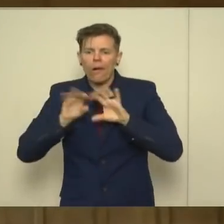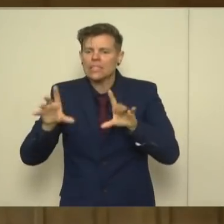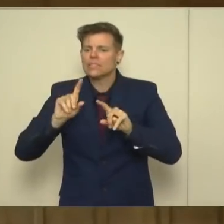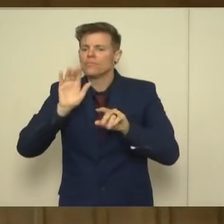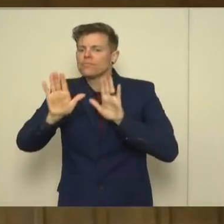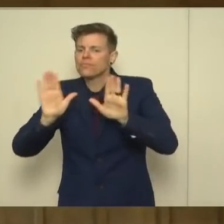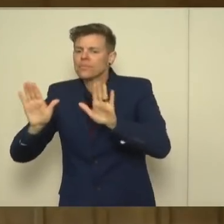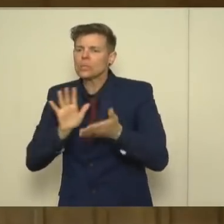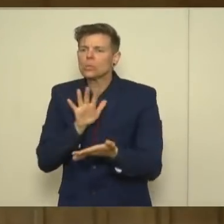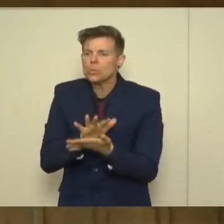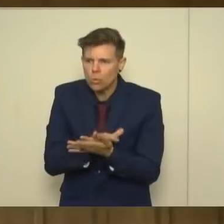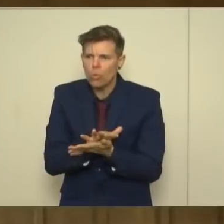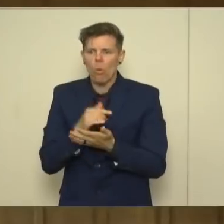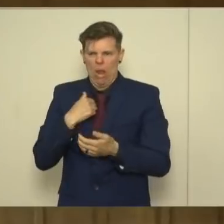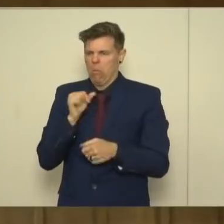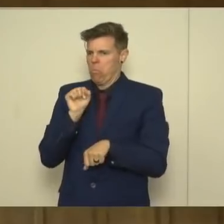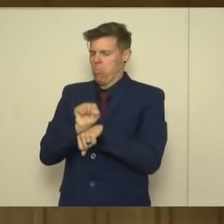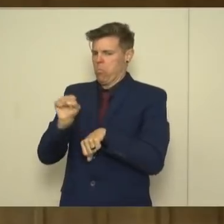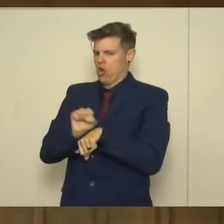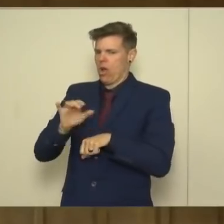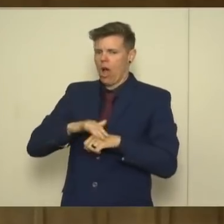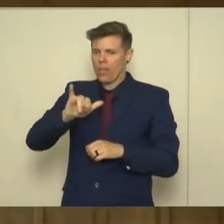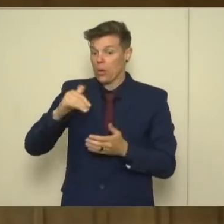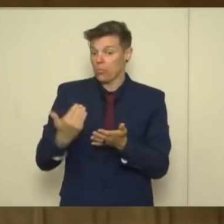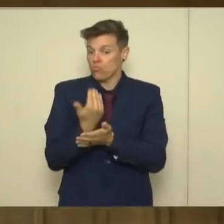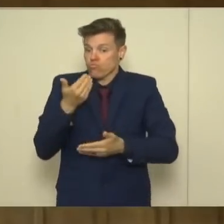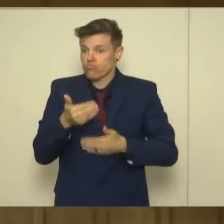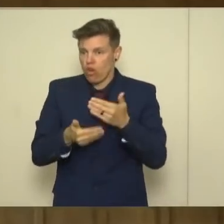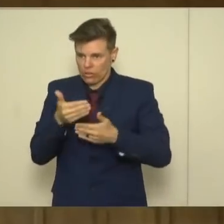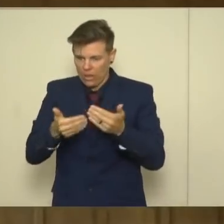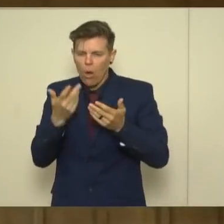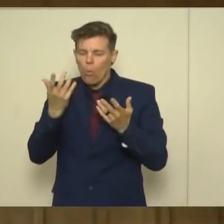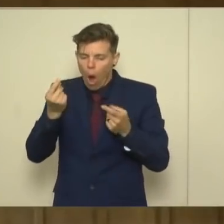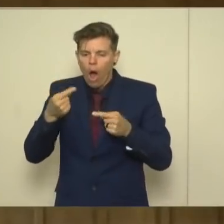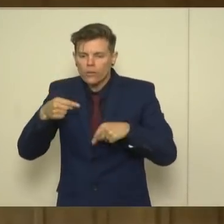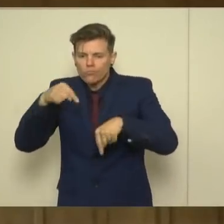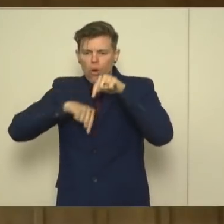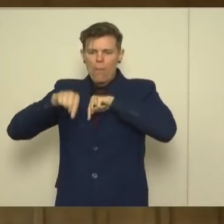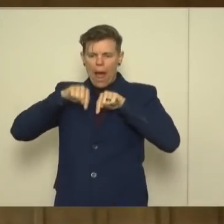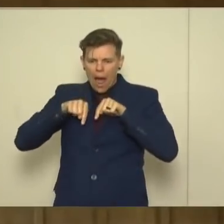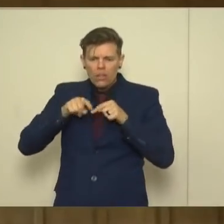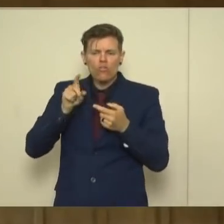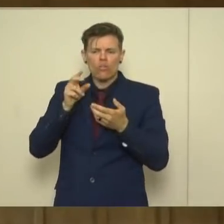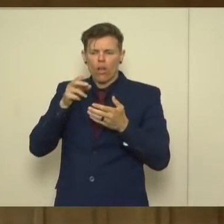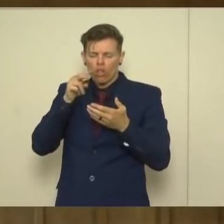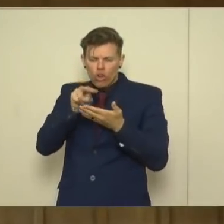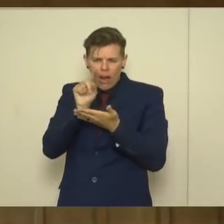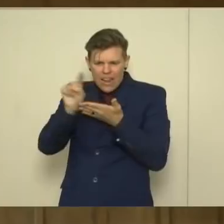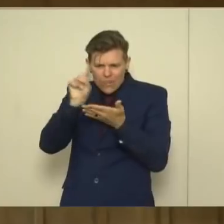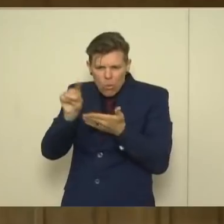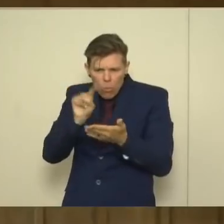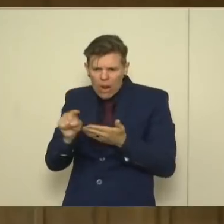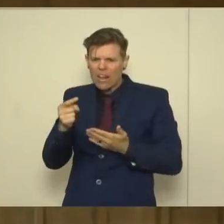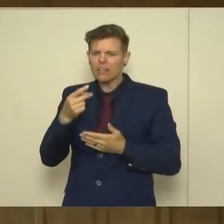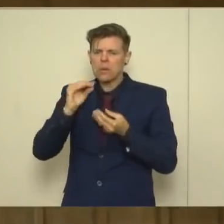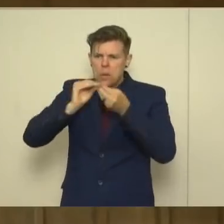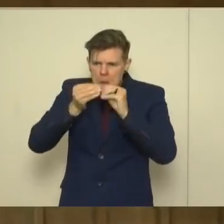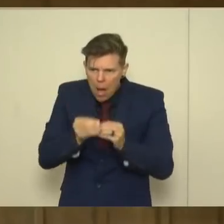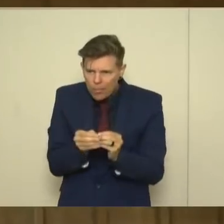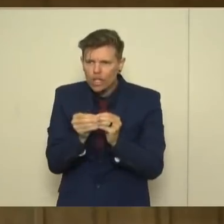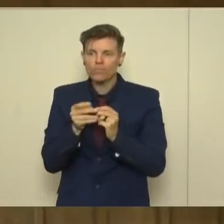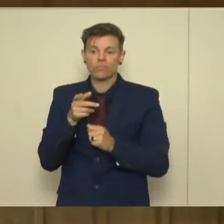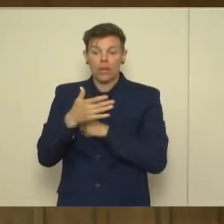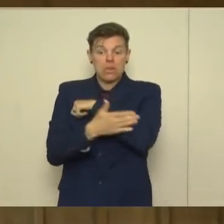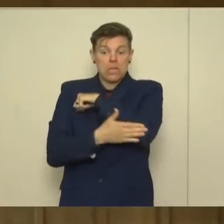process to reevaluate every 2 weeks for a county that might go from green to red. How do we look at the data in real